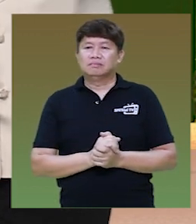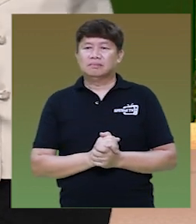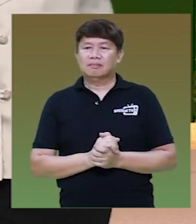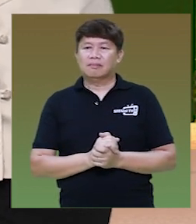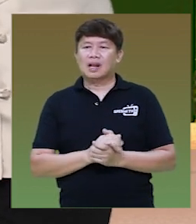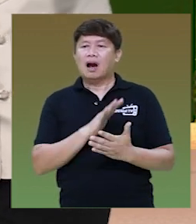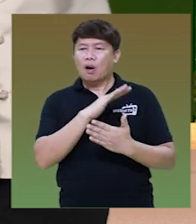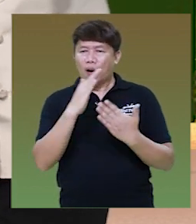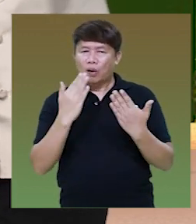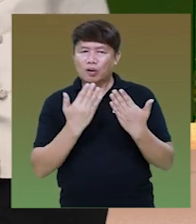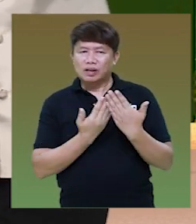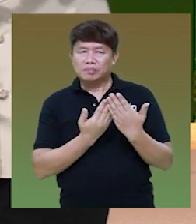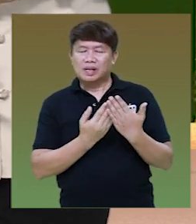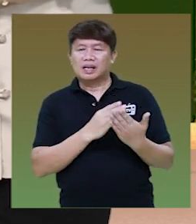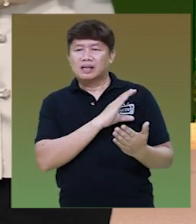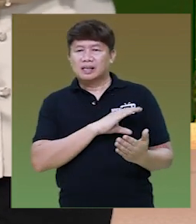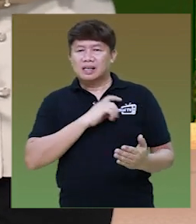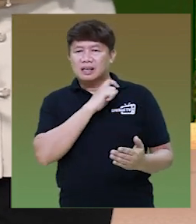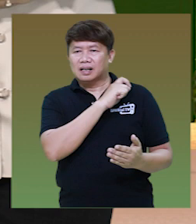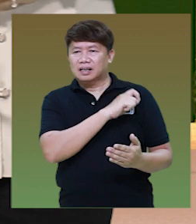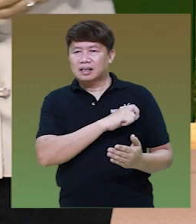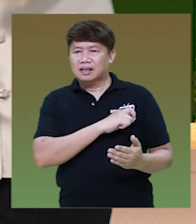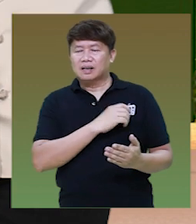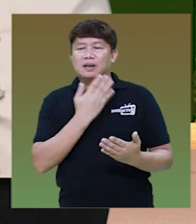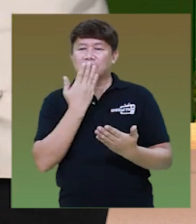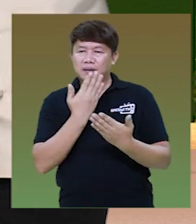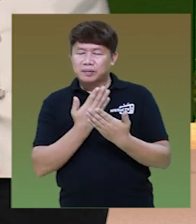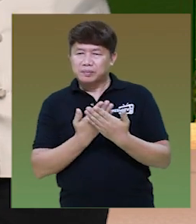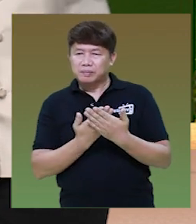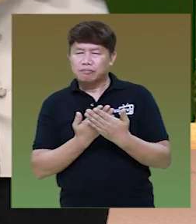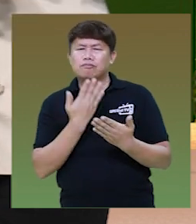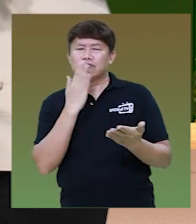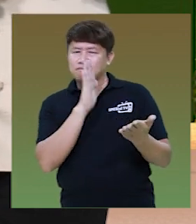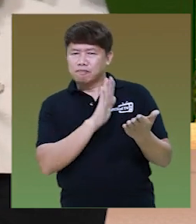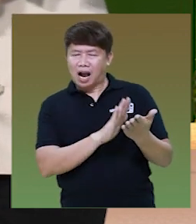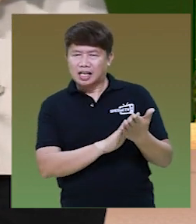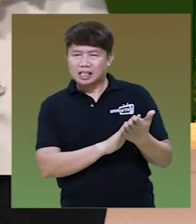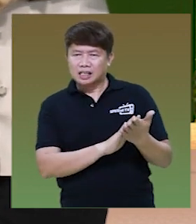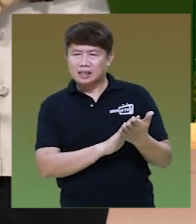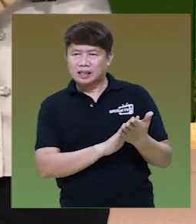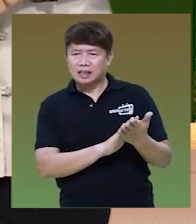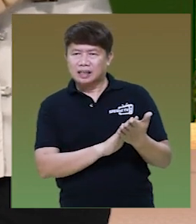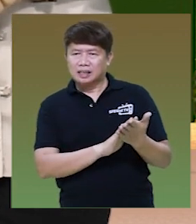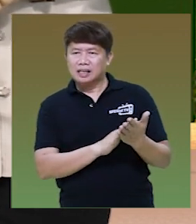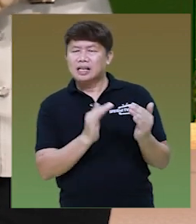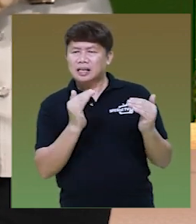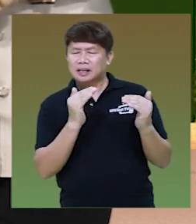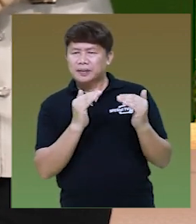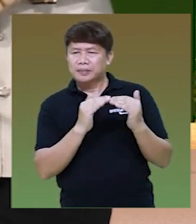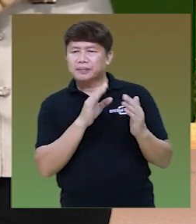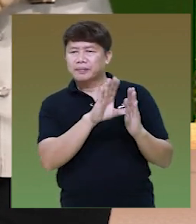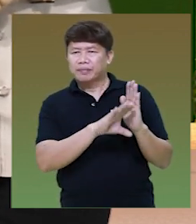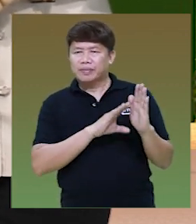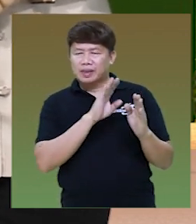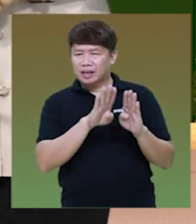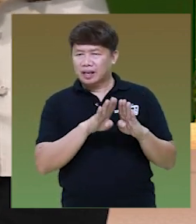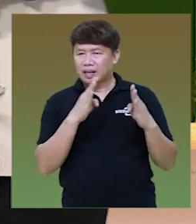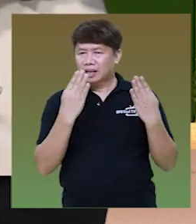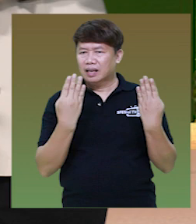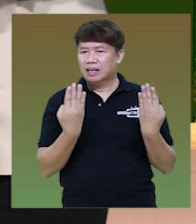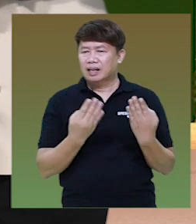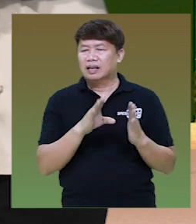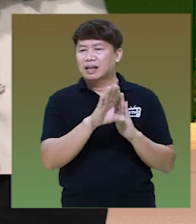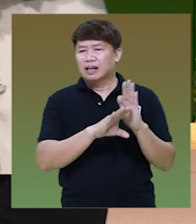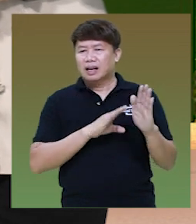Everyone has character traits, both good and bad. Even characters in books have